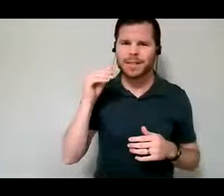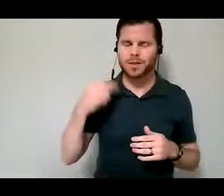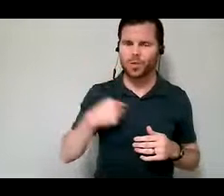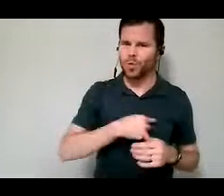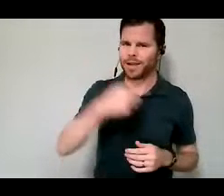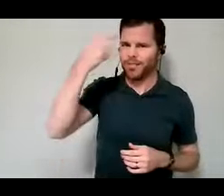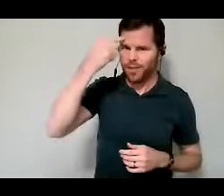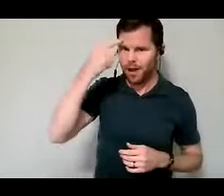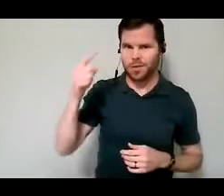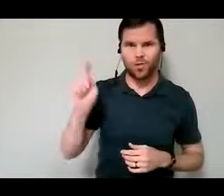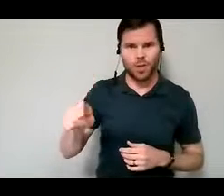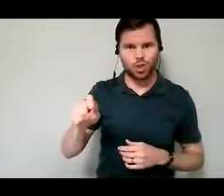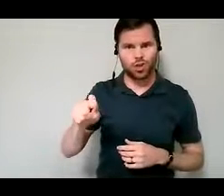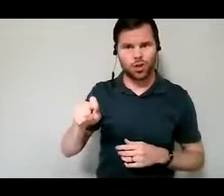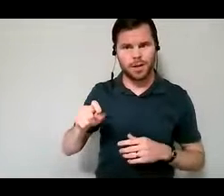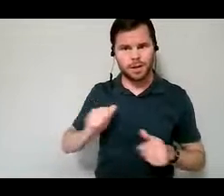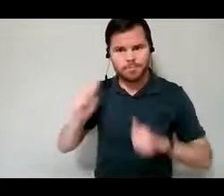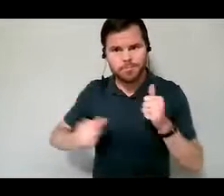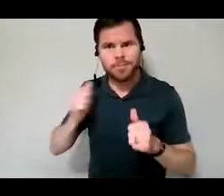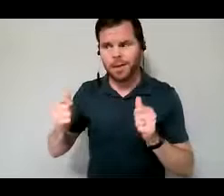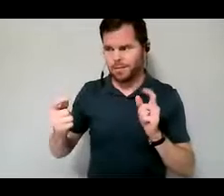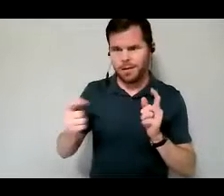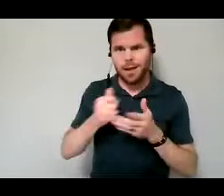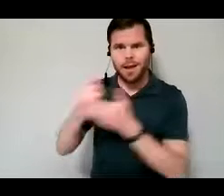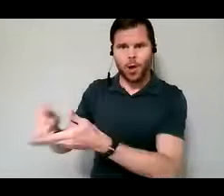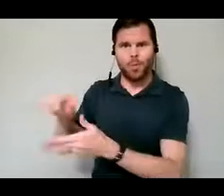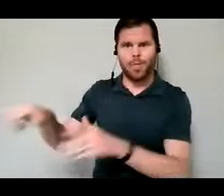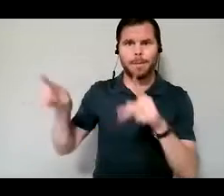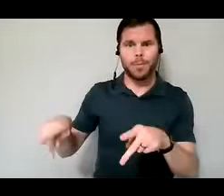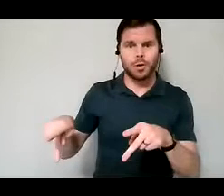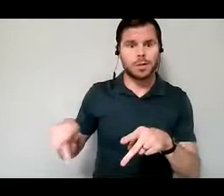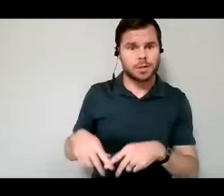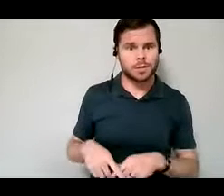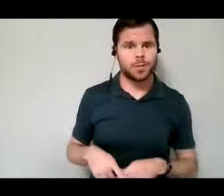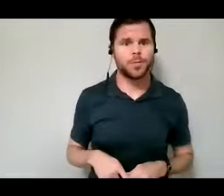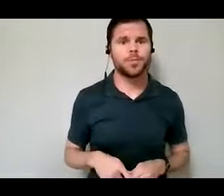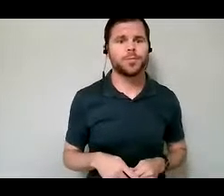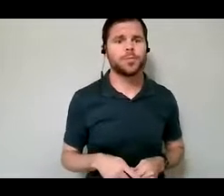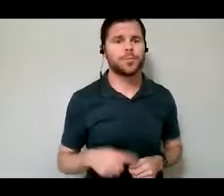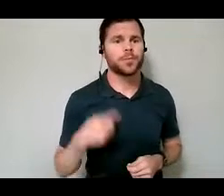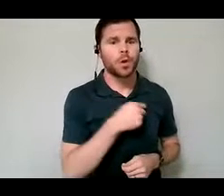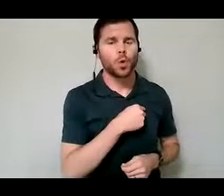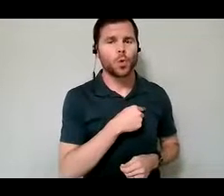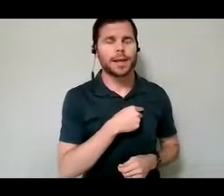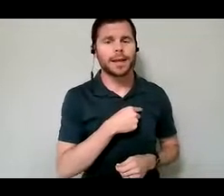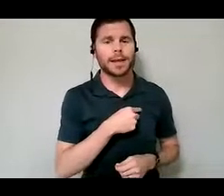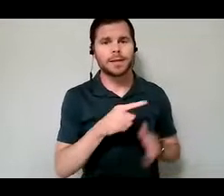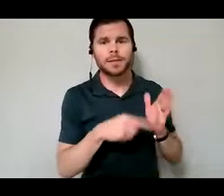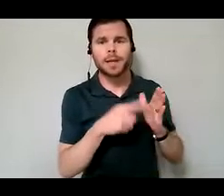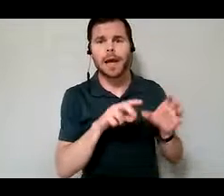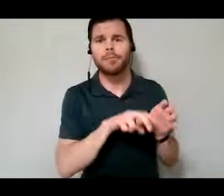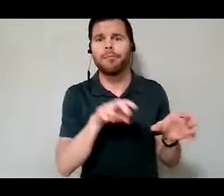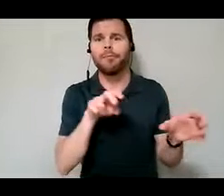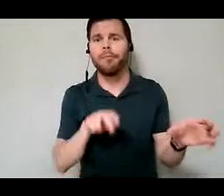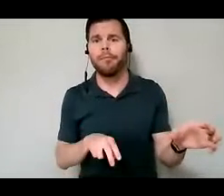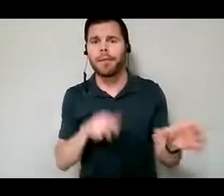that we should do something to help the person who is being harmed. And we chose to sit on the sidelines. But